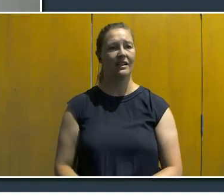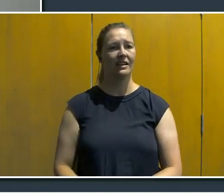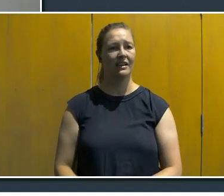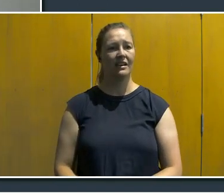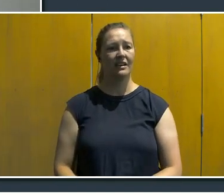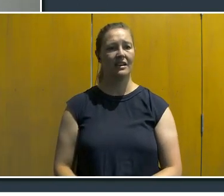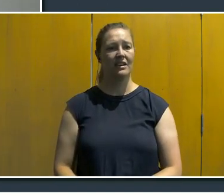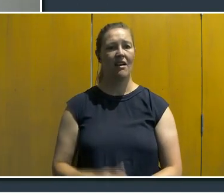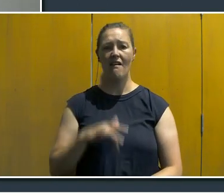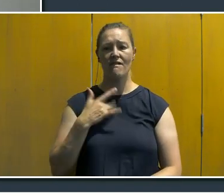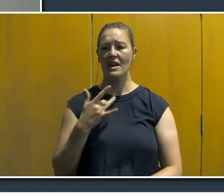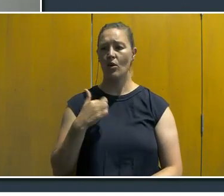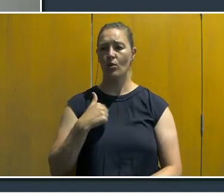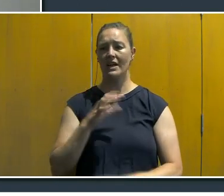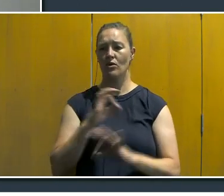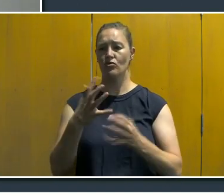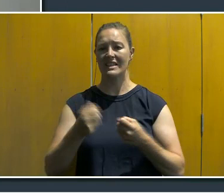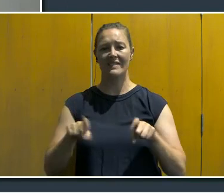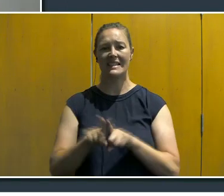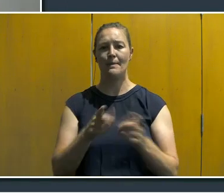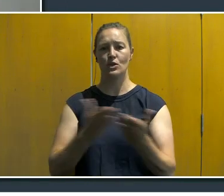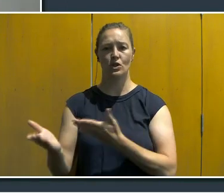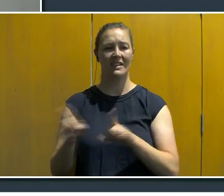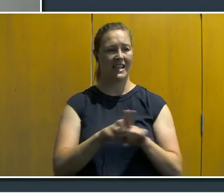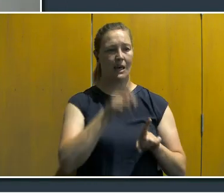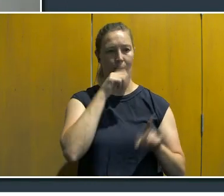I don't think we get the service that the people in town get.